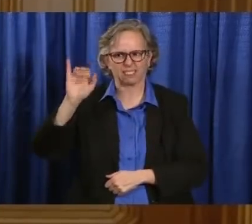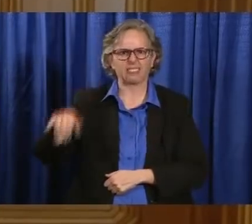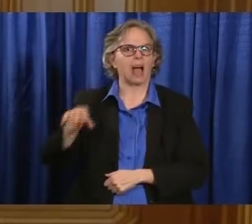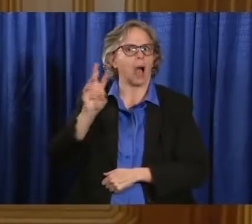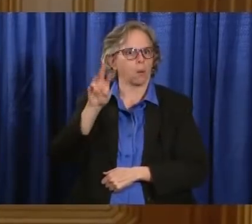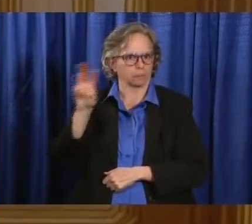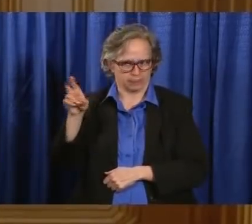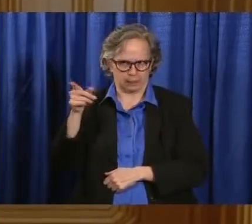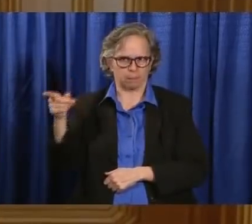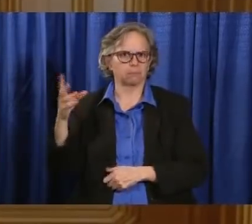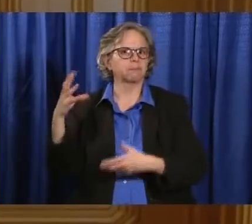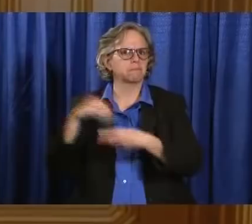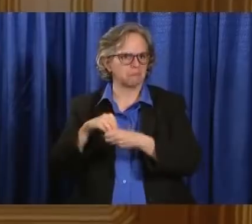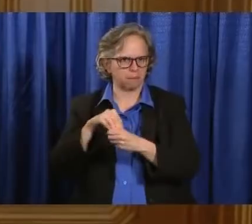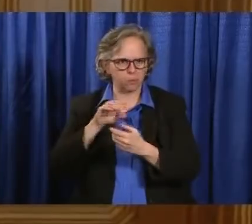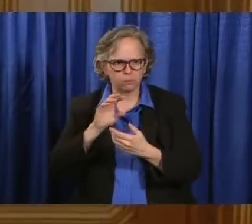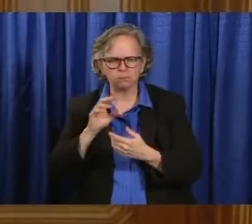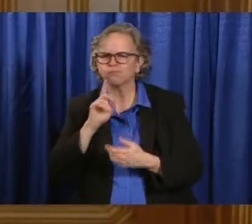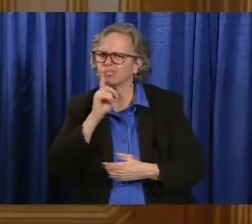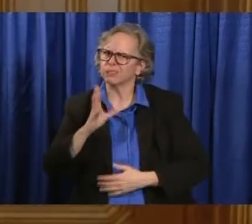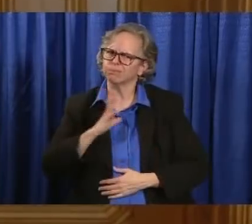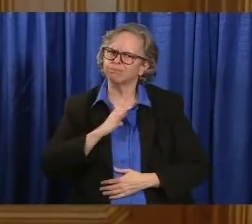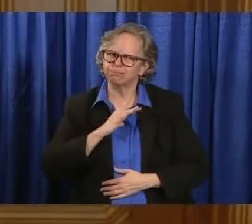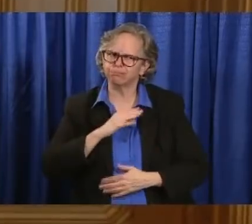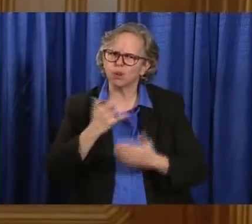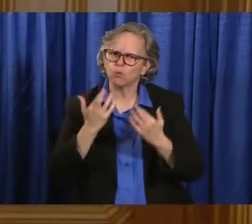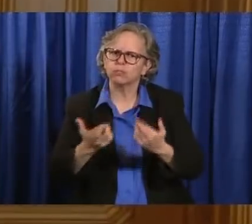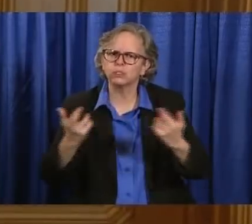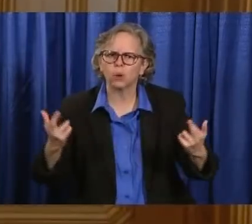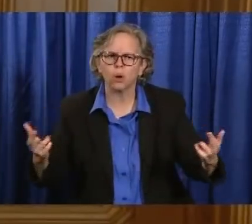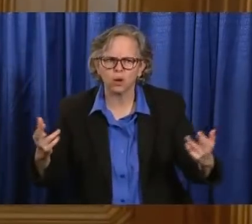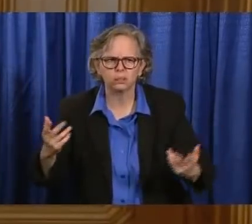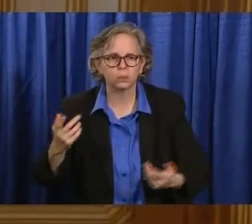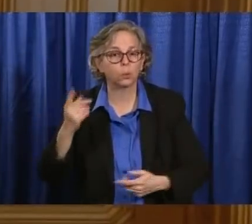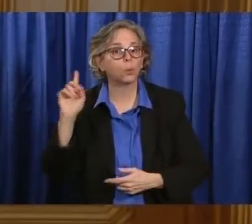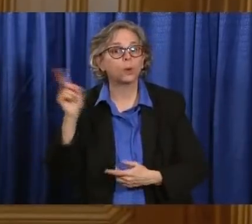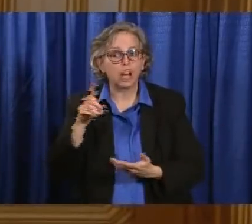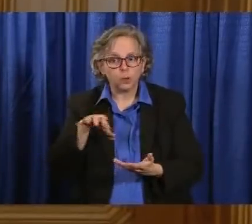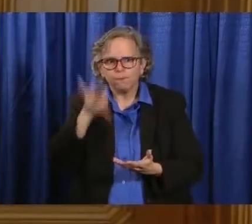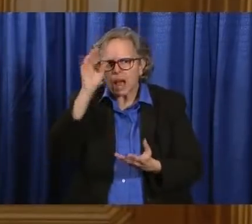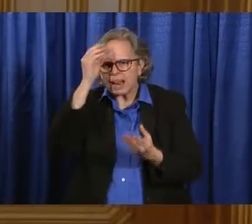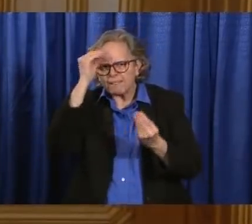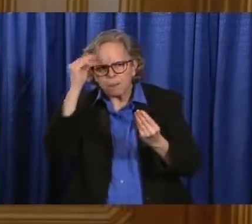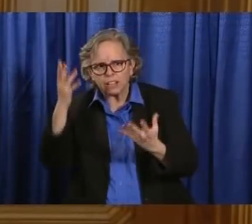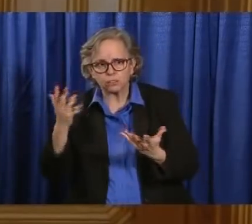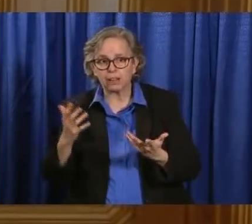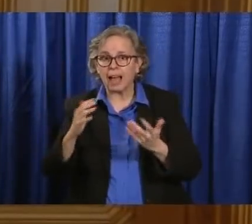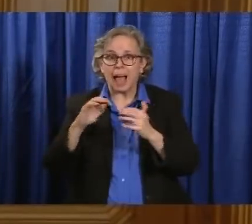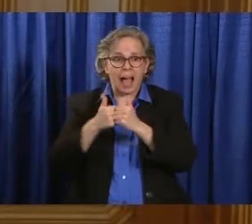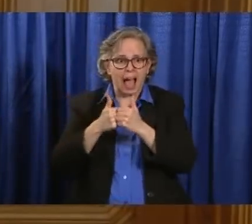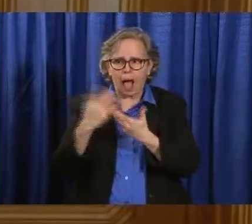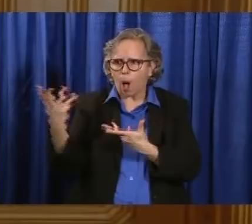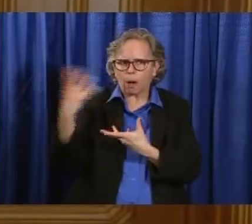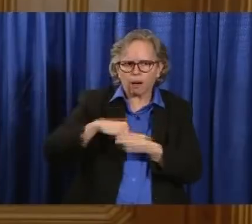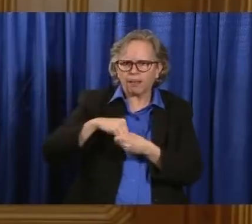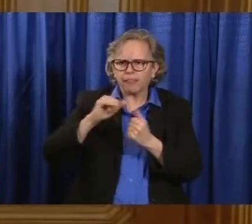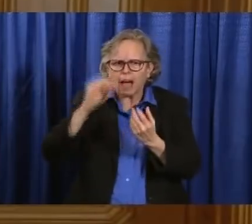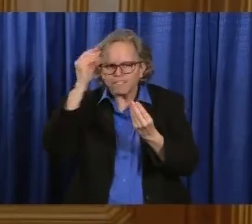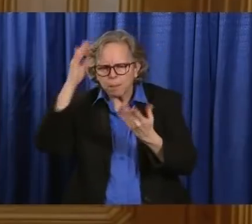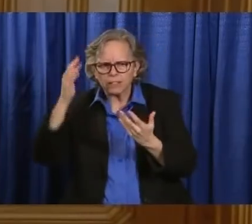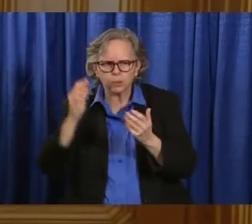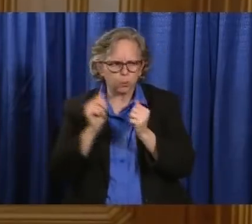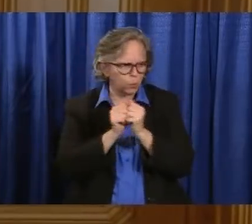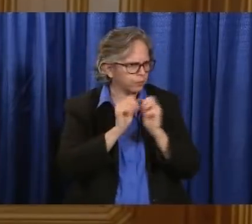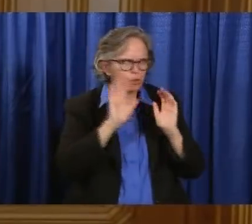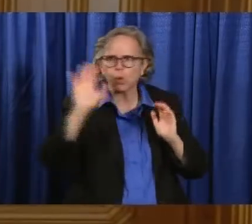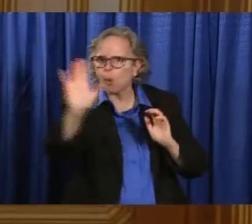It really tells you where to find information, some resources, and how to use that information. And as I said, contains